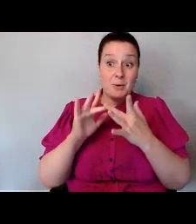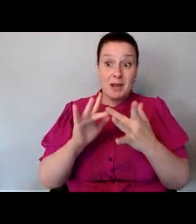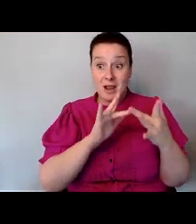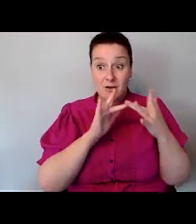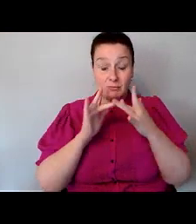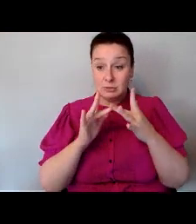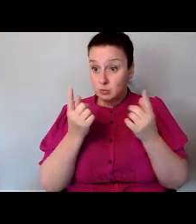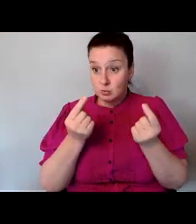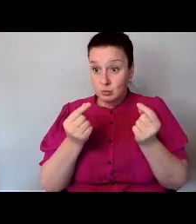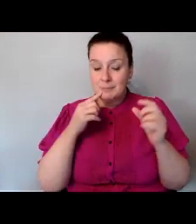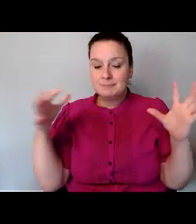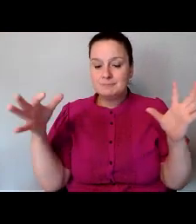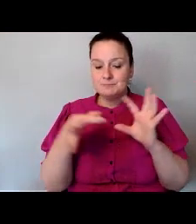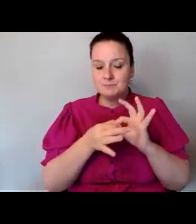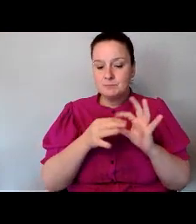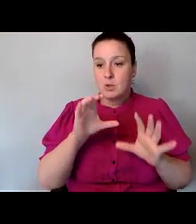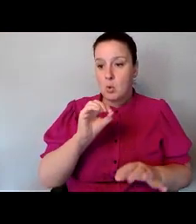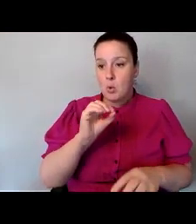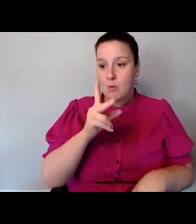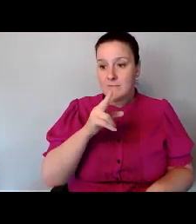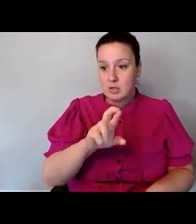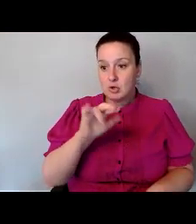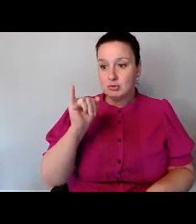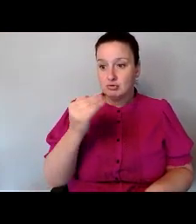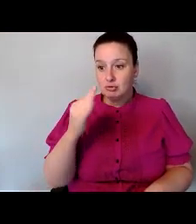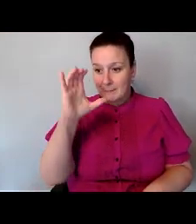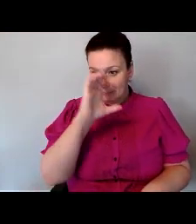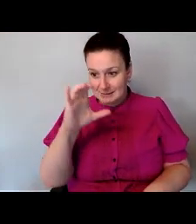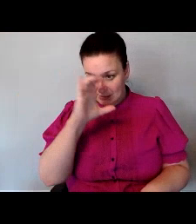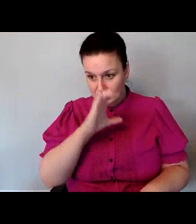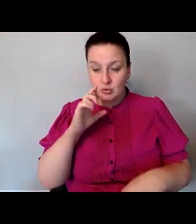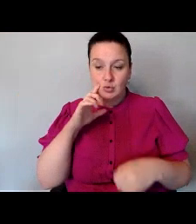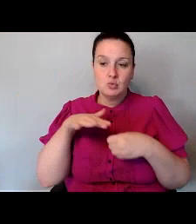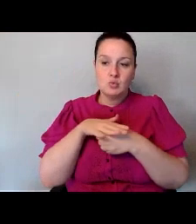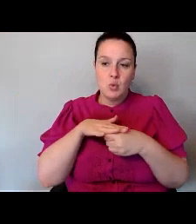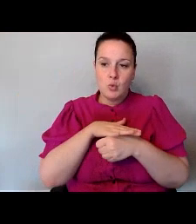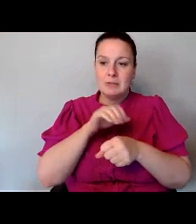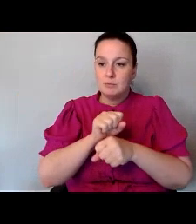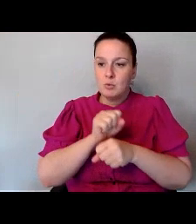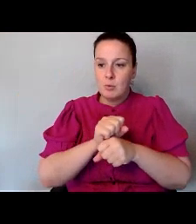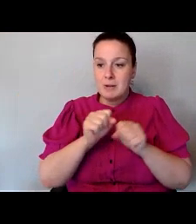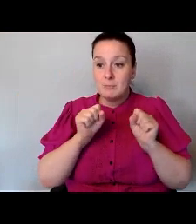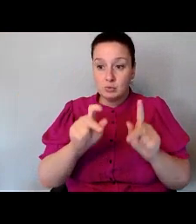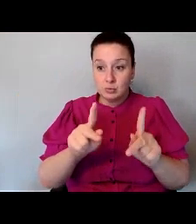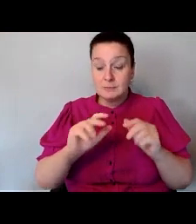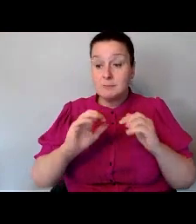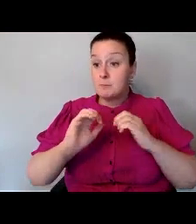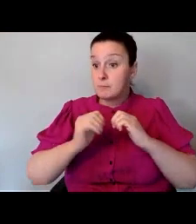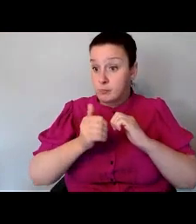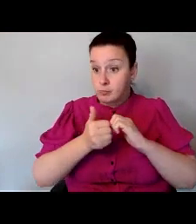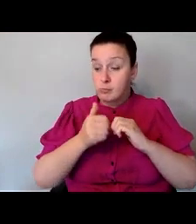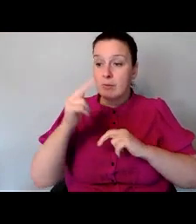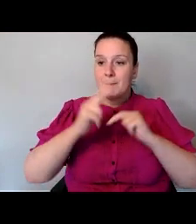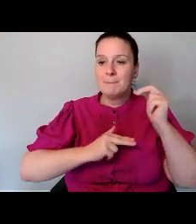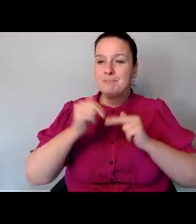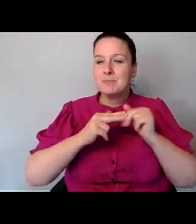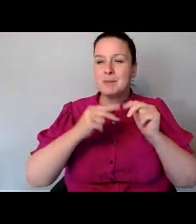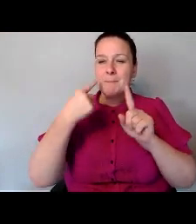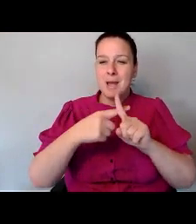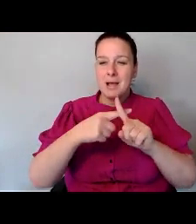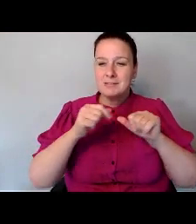connecting OVR job seekers to local employment opportunities by building positive, long-lasting relationships.